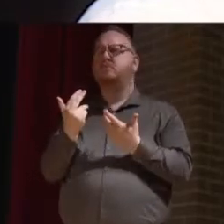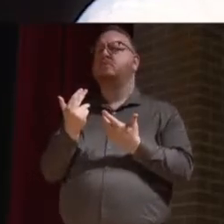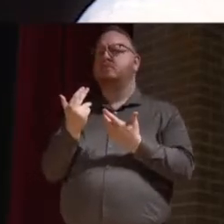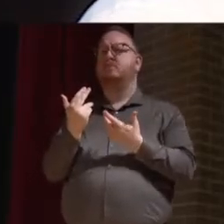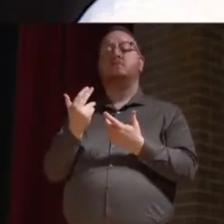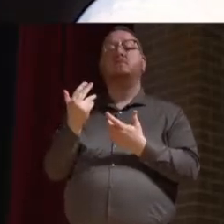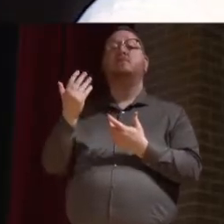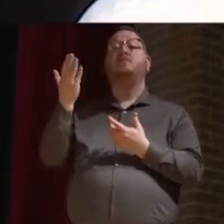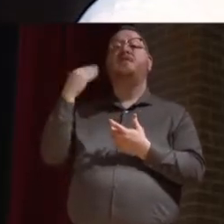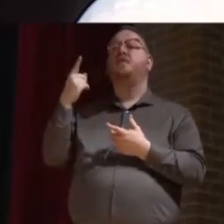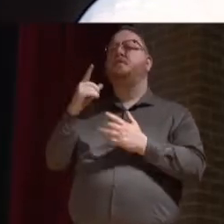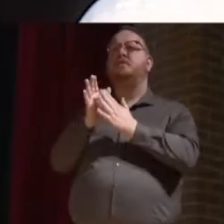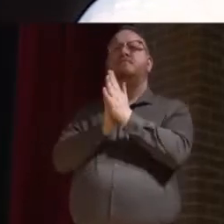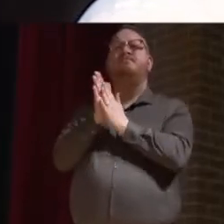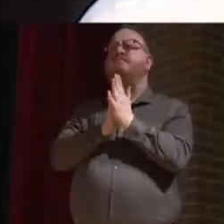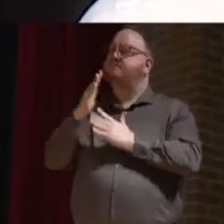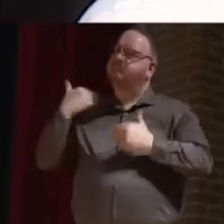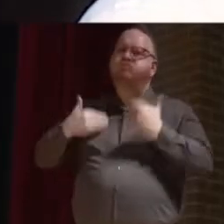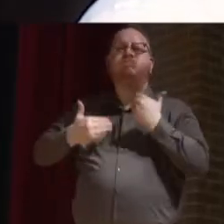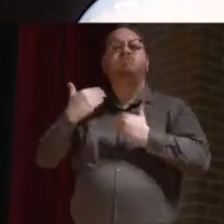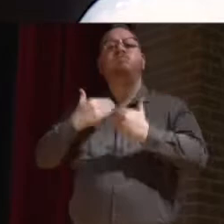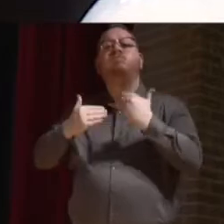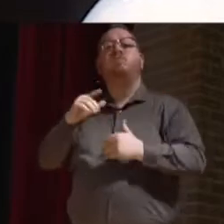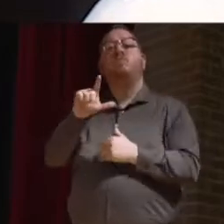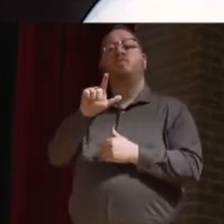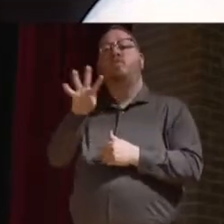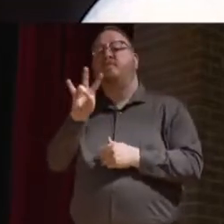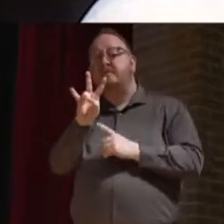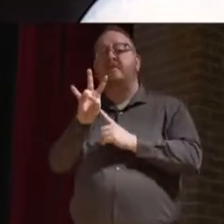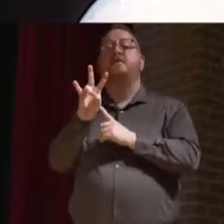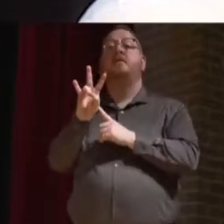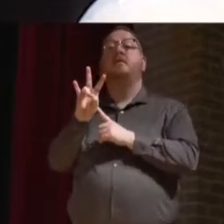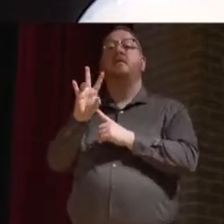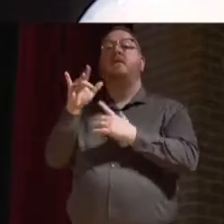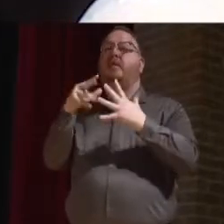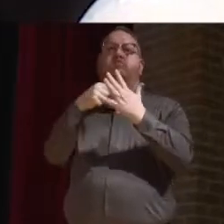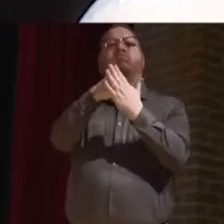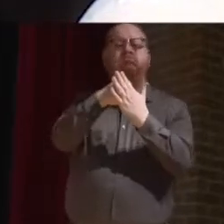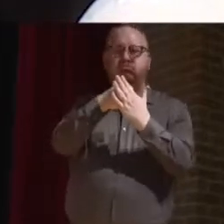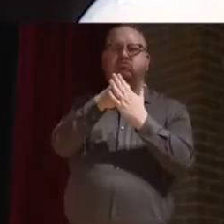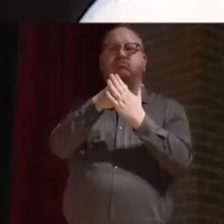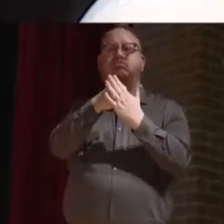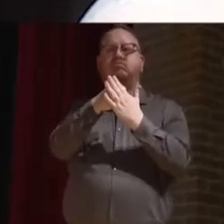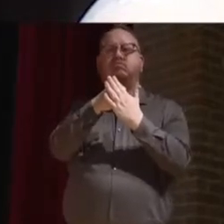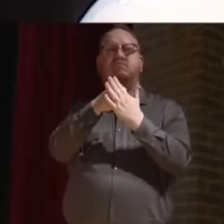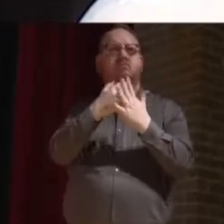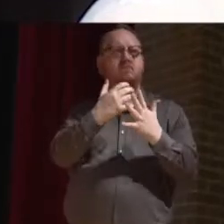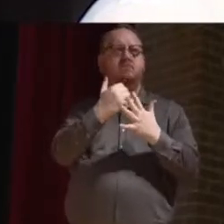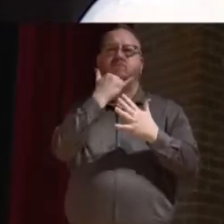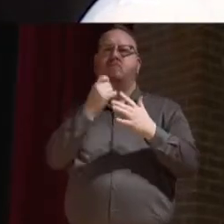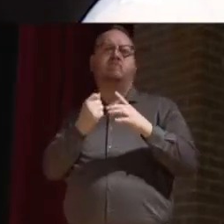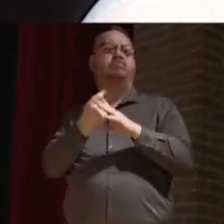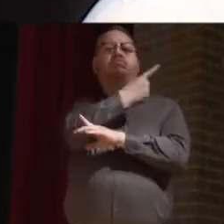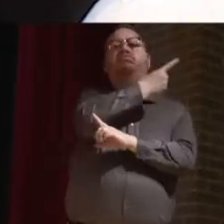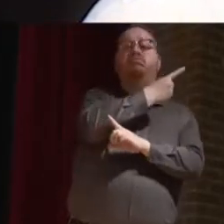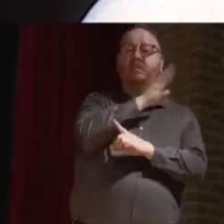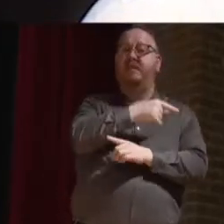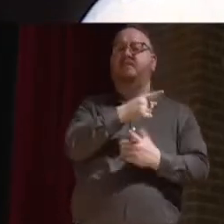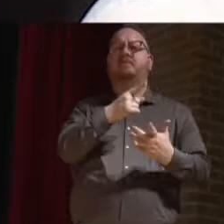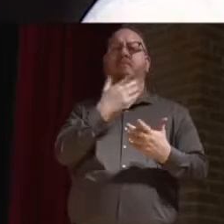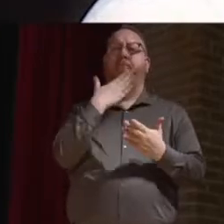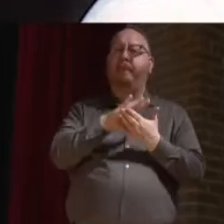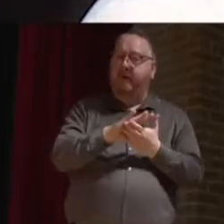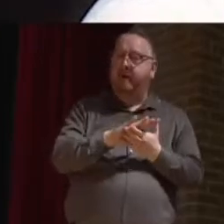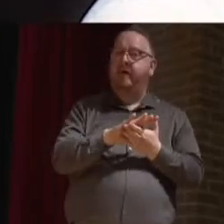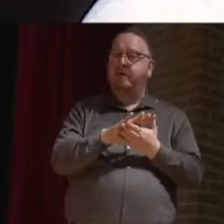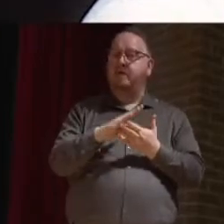100 miles an hour, 7 days a week, to a screeching halt, running into a brick wall. And that's caused her to veer off on a bad path. But